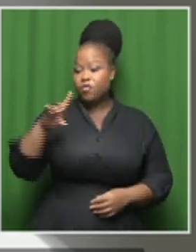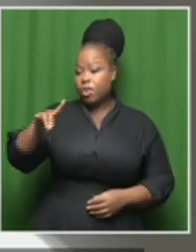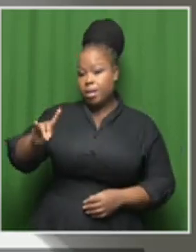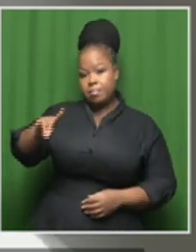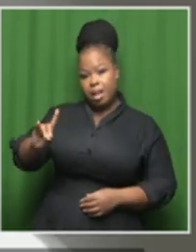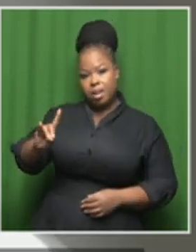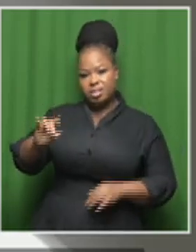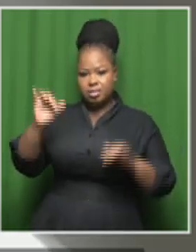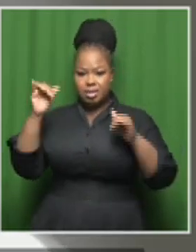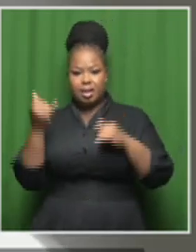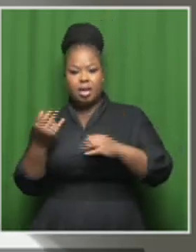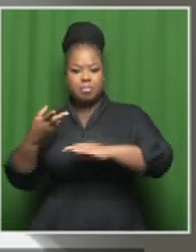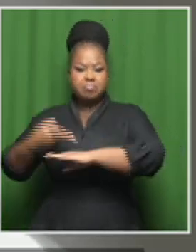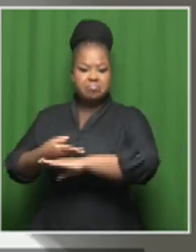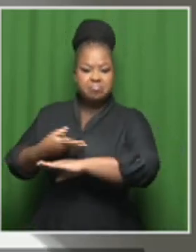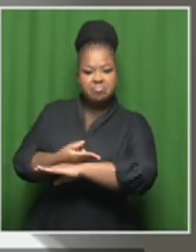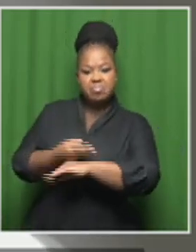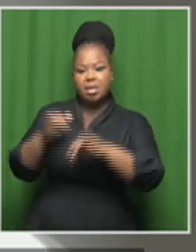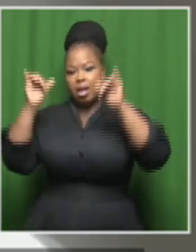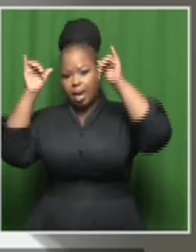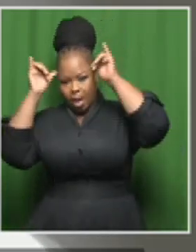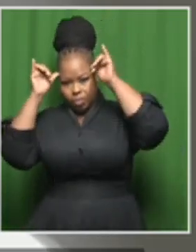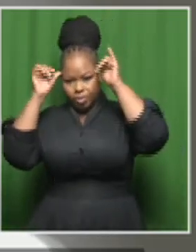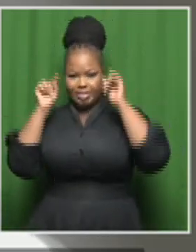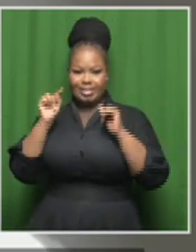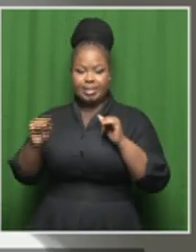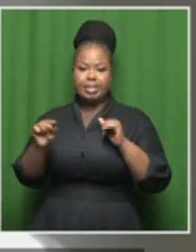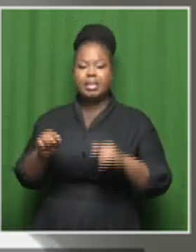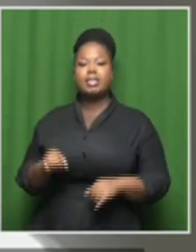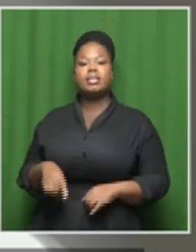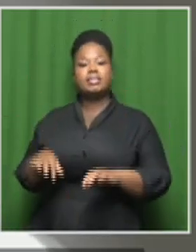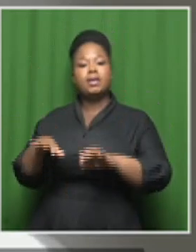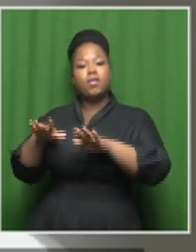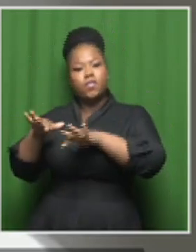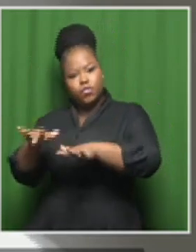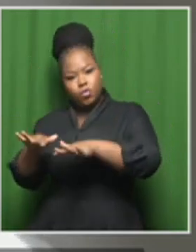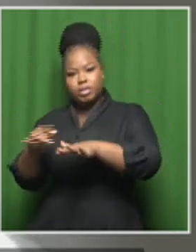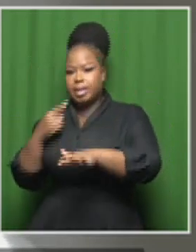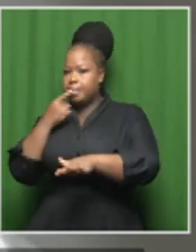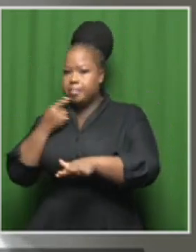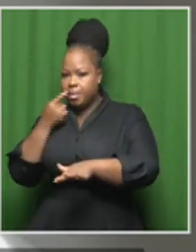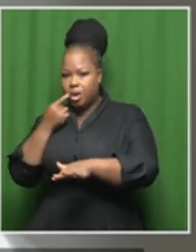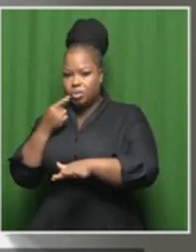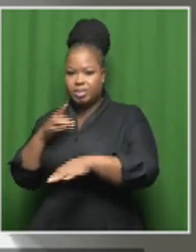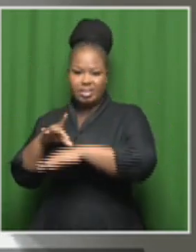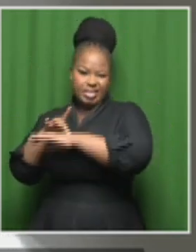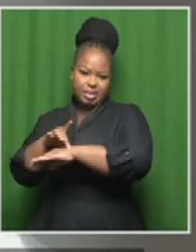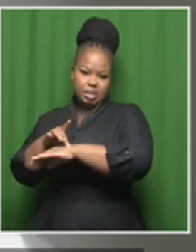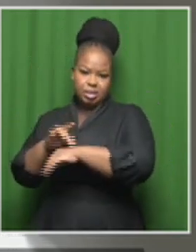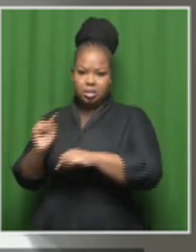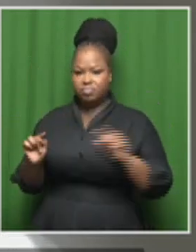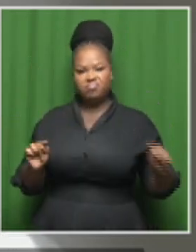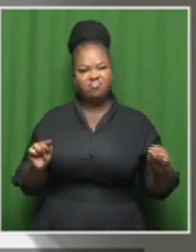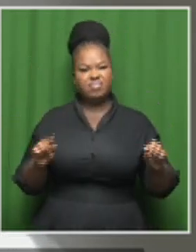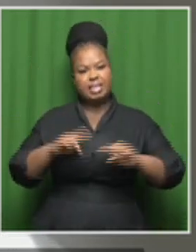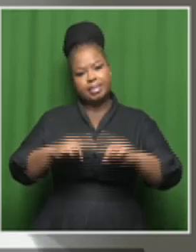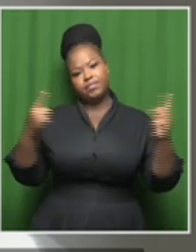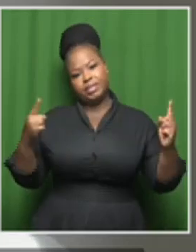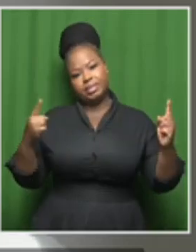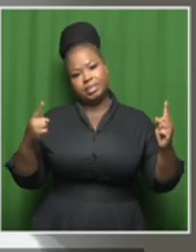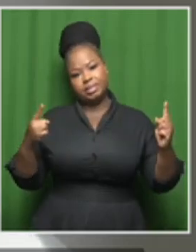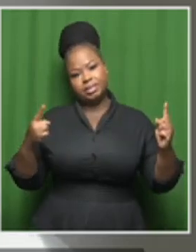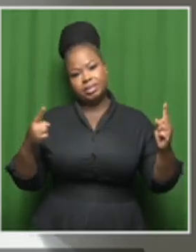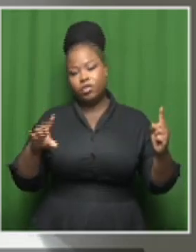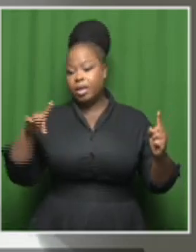livestock, such as sheep or cattle, that's where you get the foot and mouth disease. Completely two different